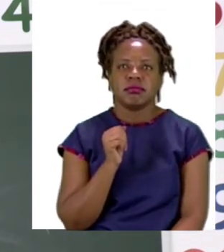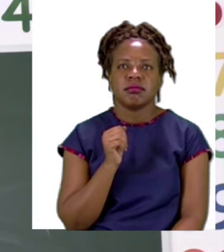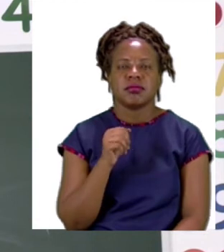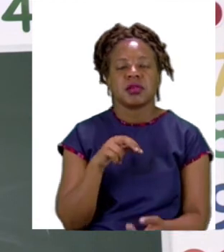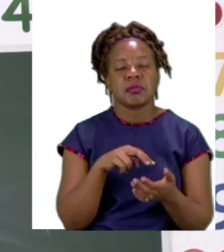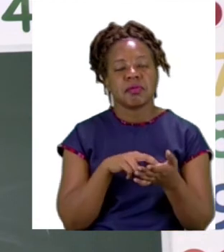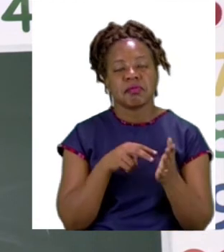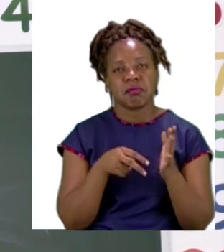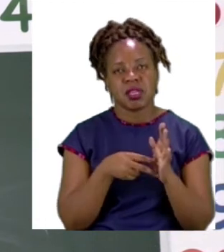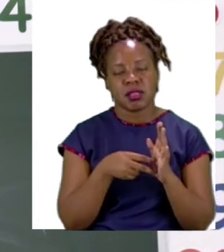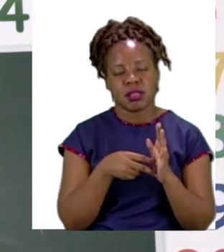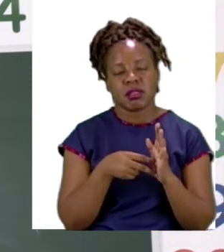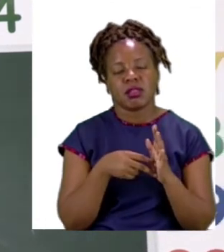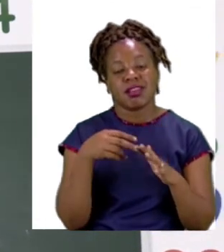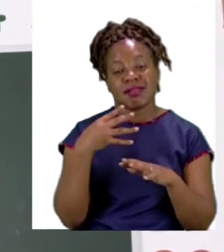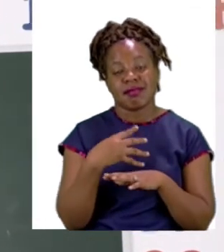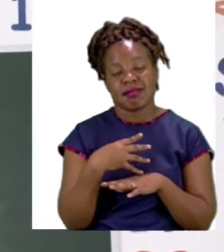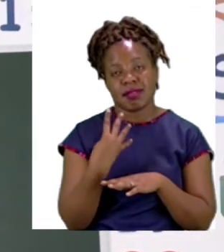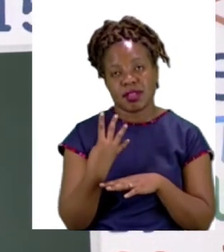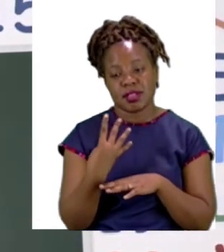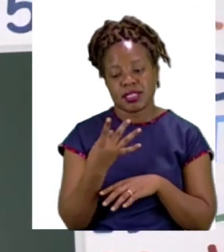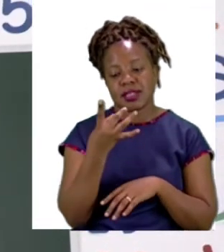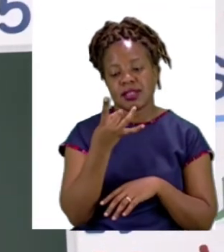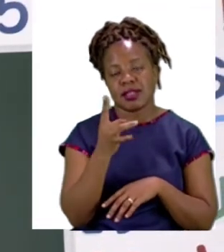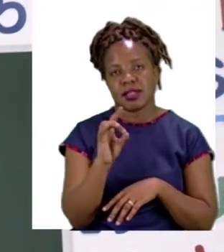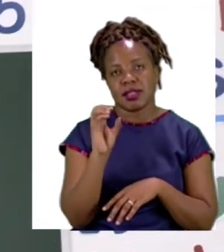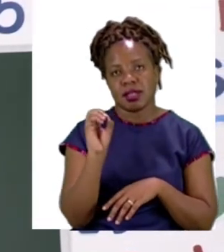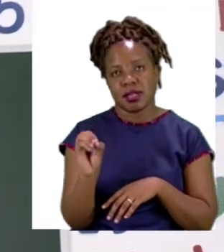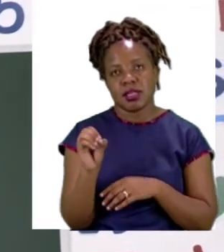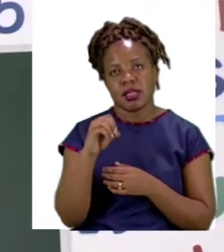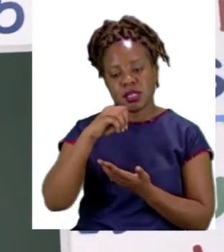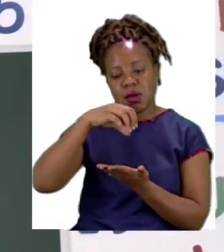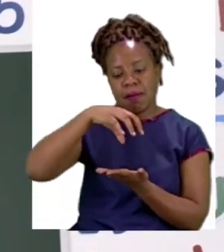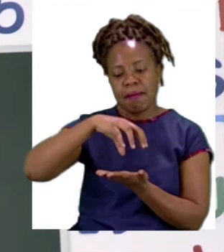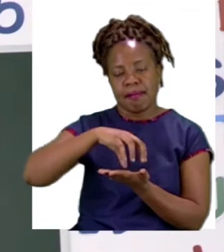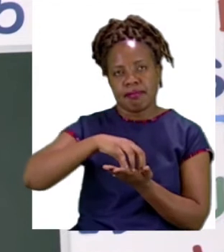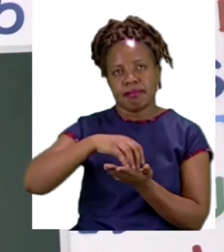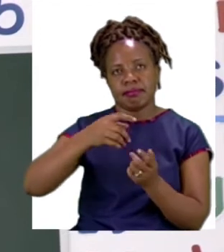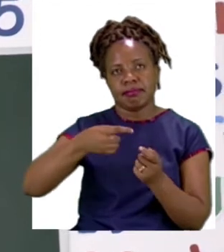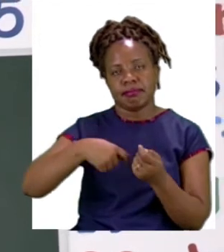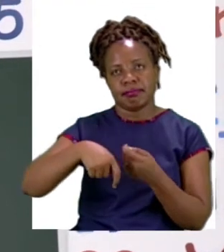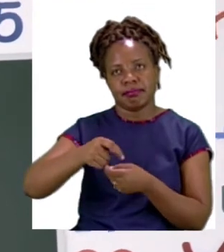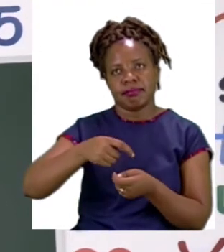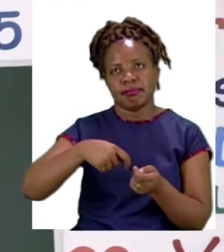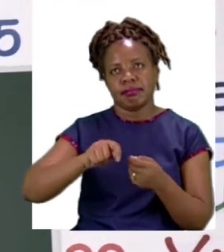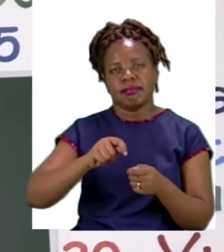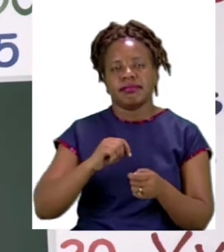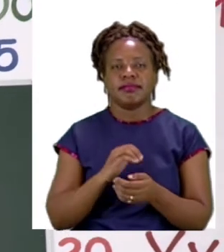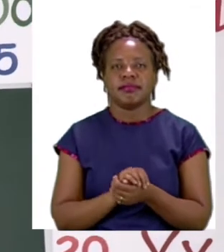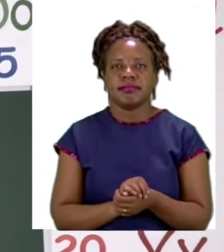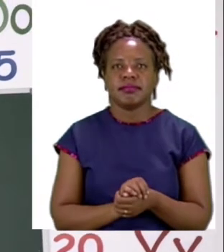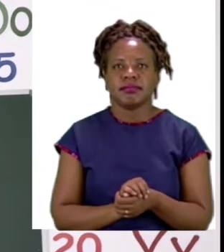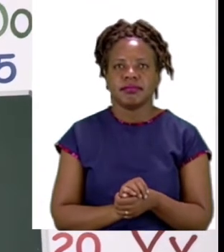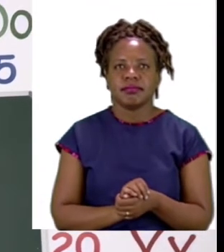80. So we know that there are 80 pies that were sold that